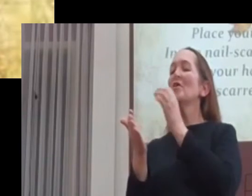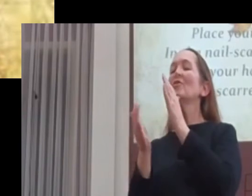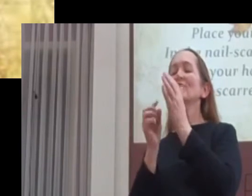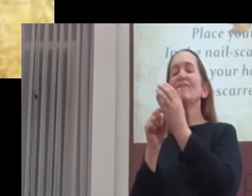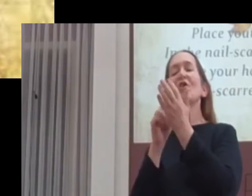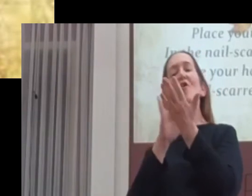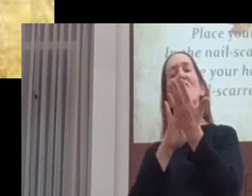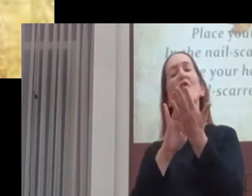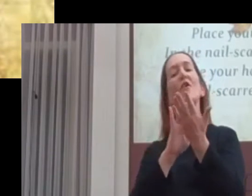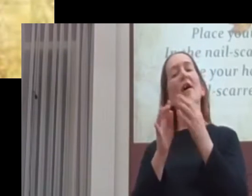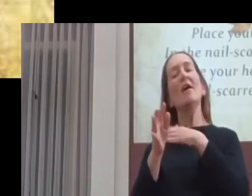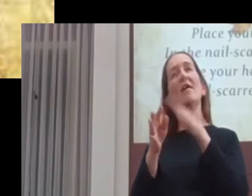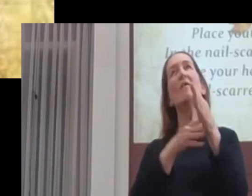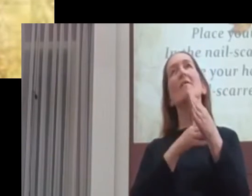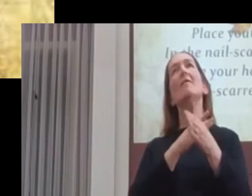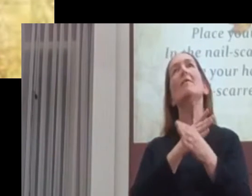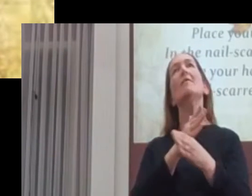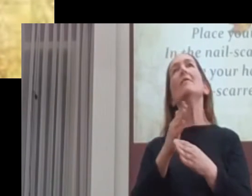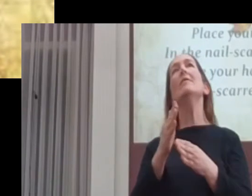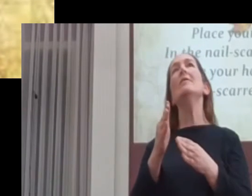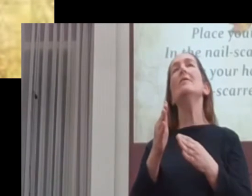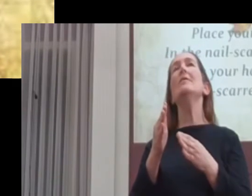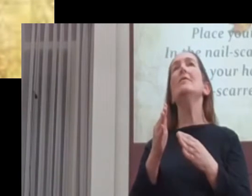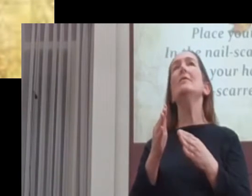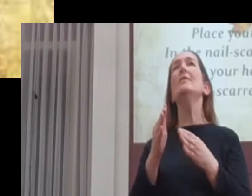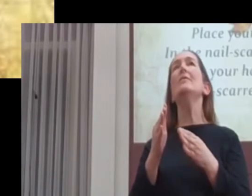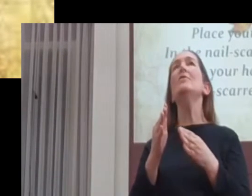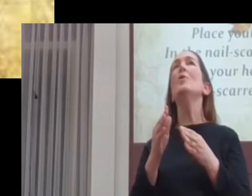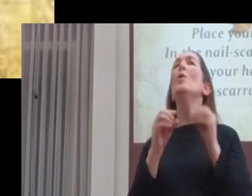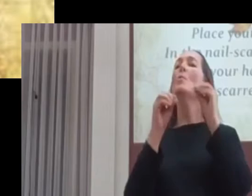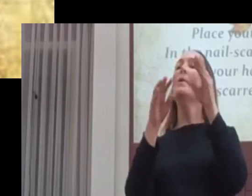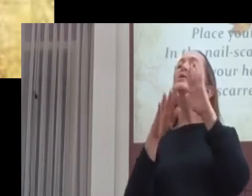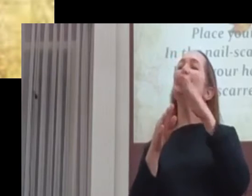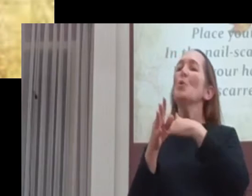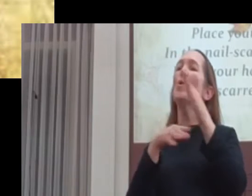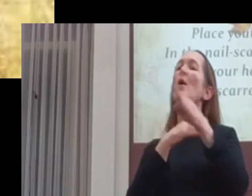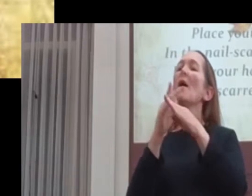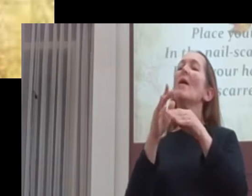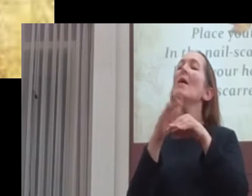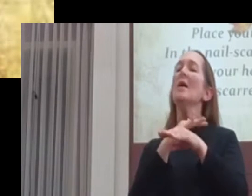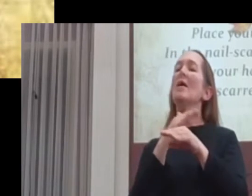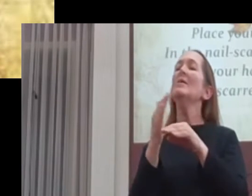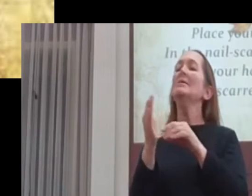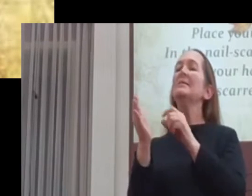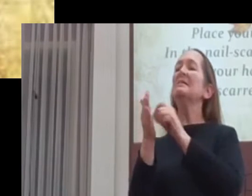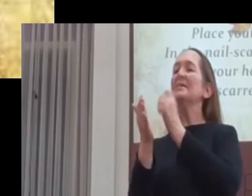garden. Place your hand in the nail's